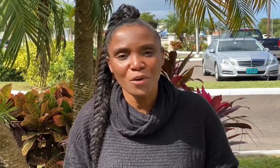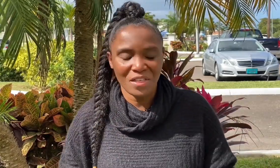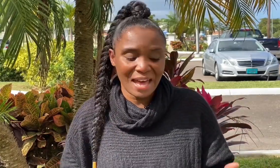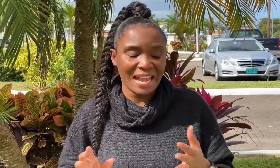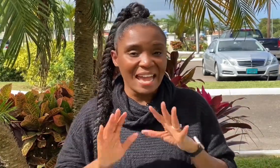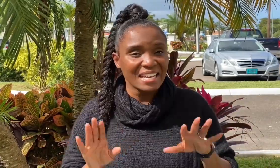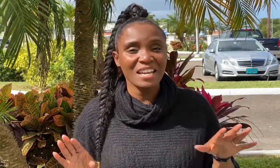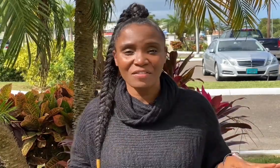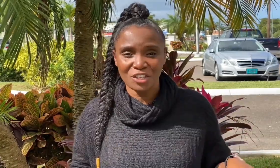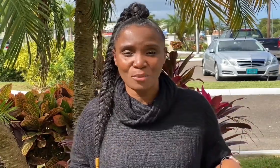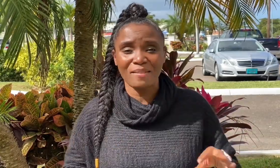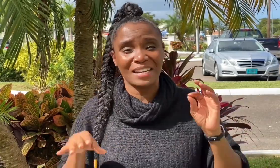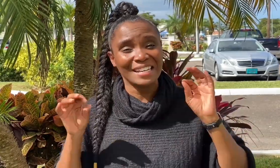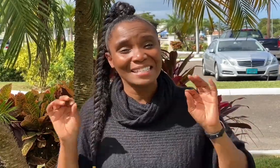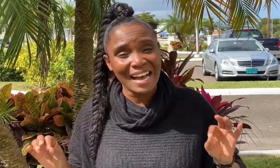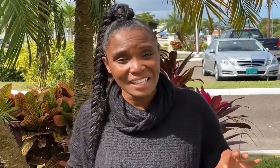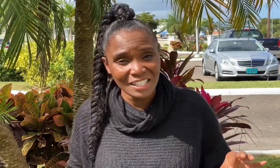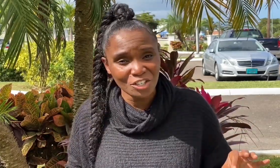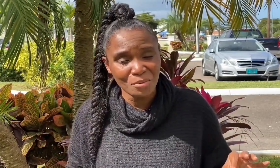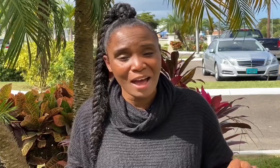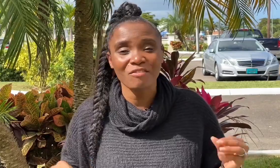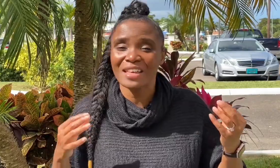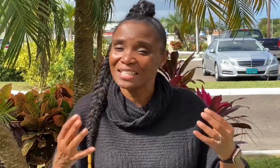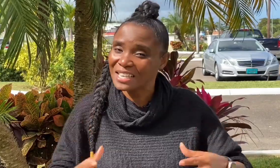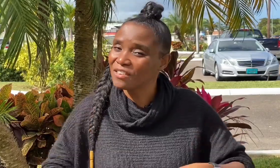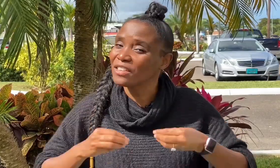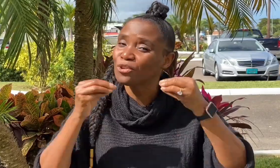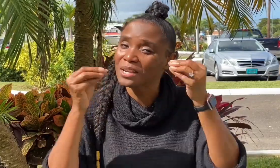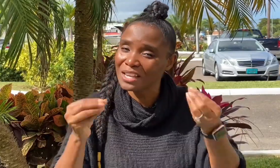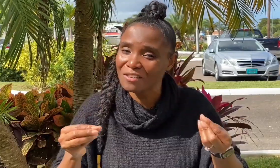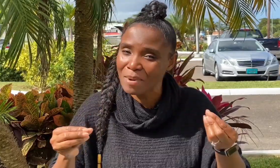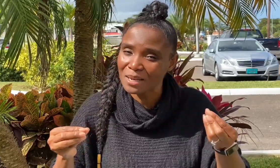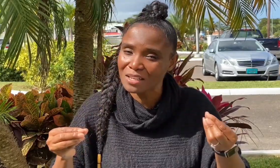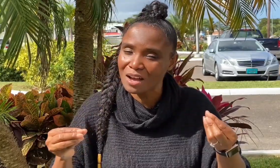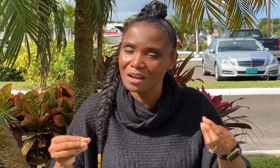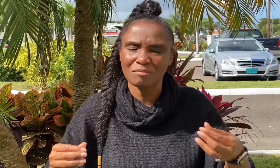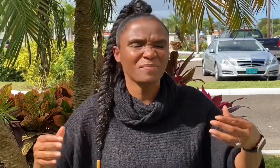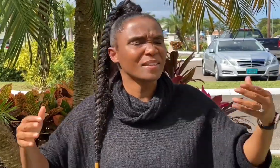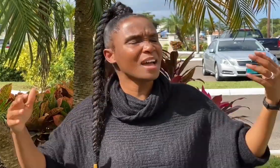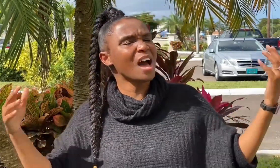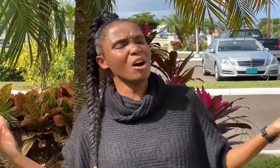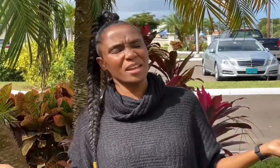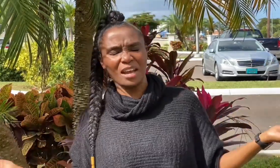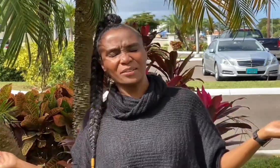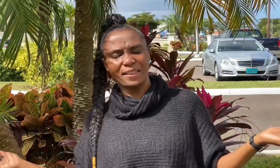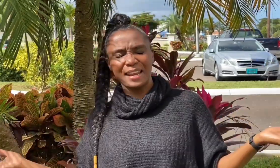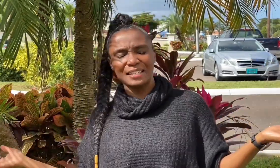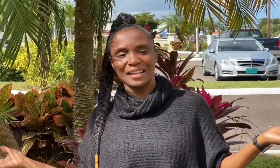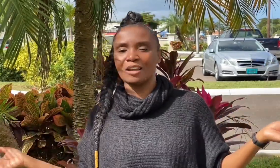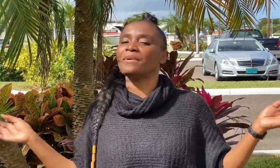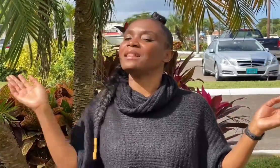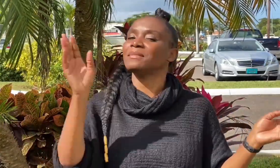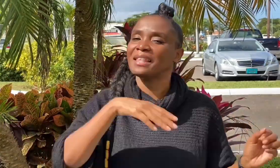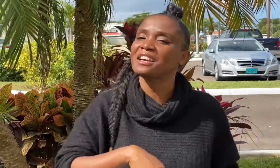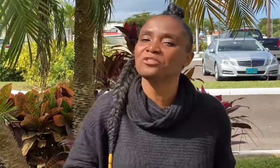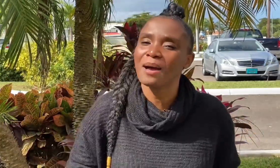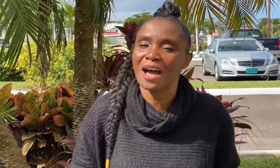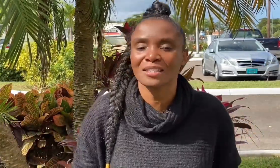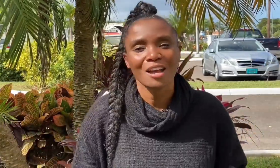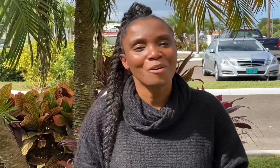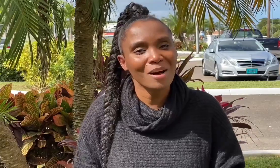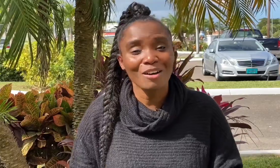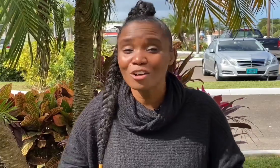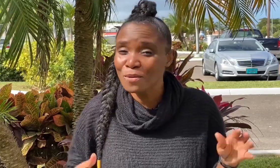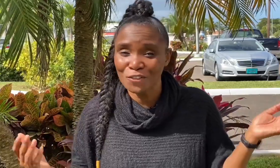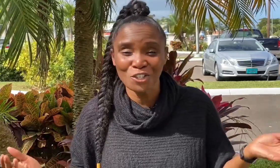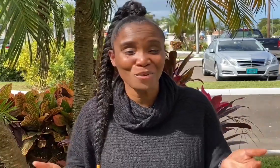you know that any gift that you have and any talent that you have, that's a gift that you could give back to God? How can I do that, Auntie Kate? Well, I'm glad you